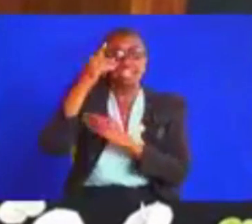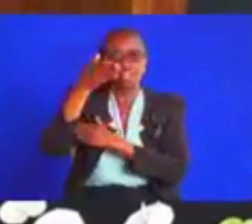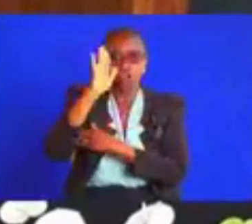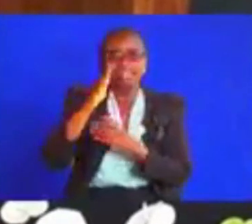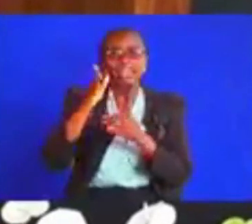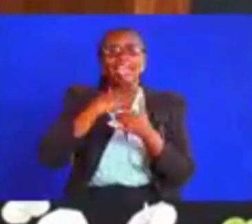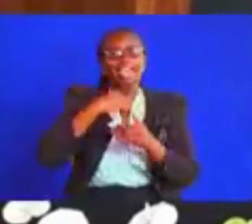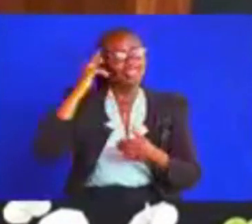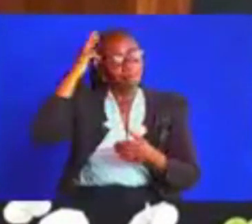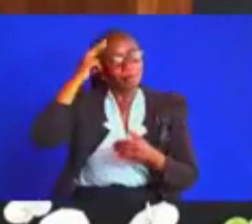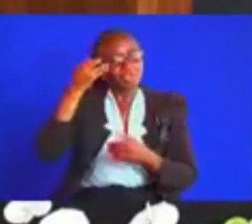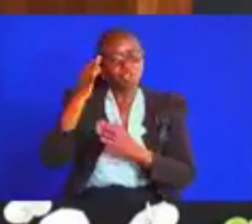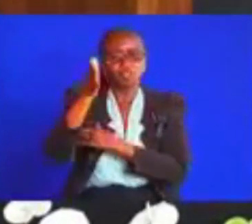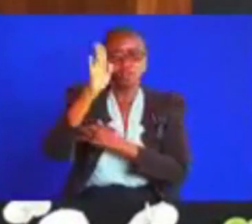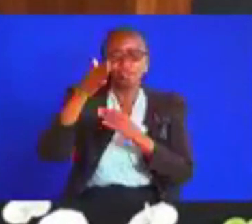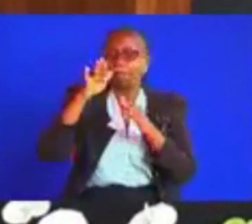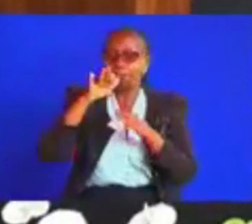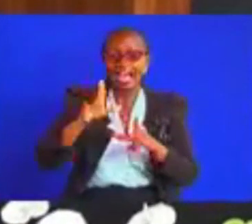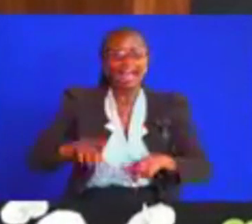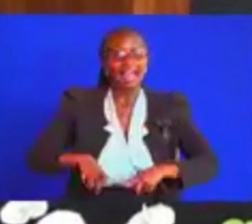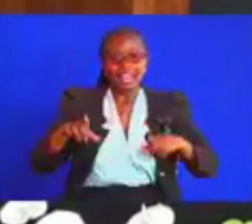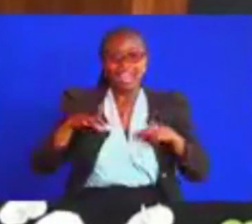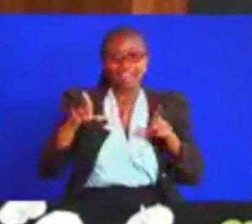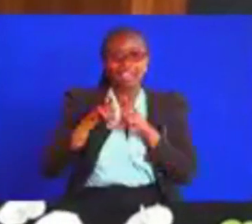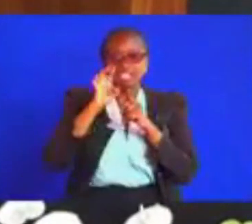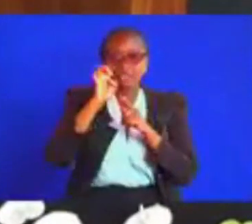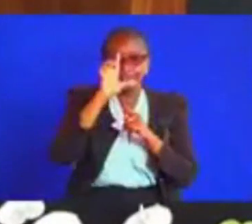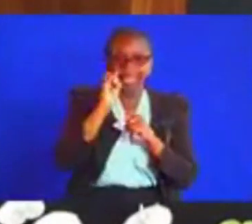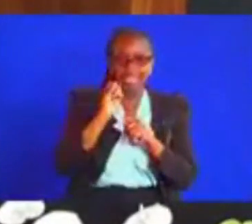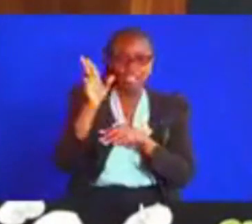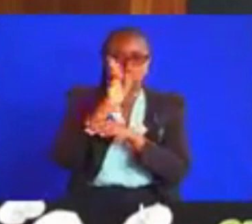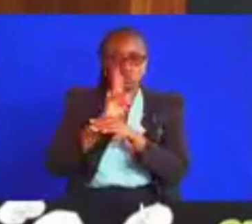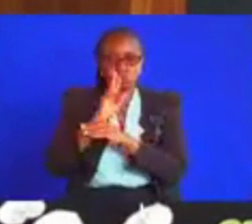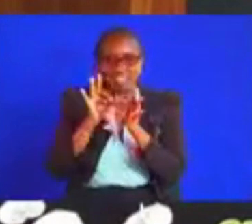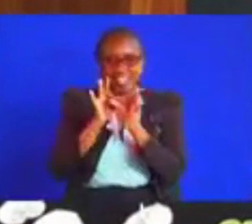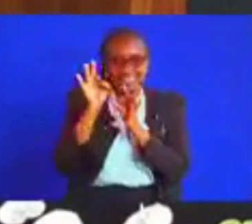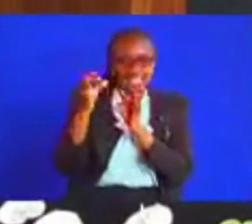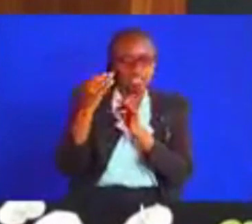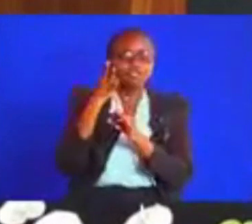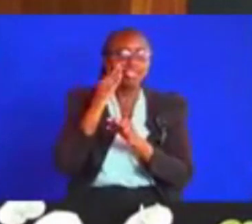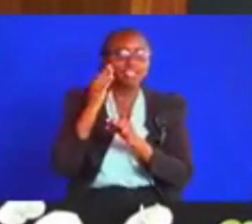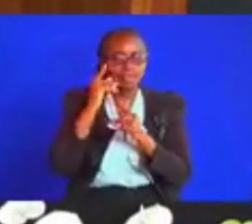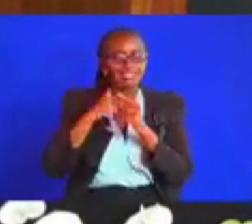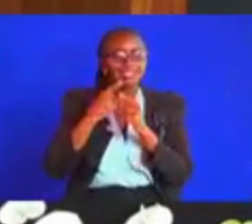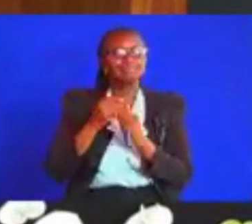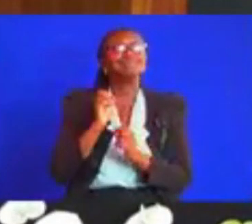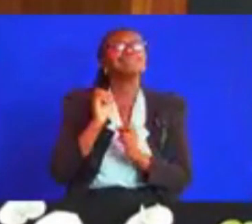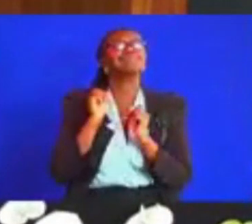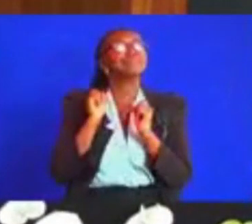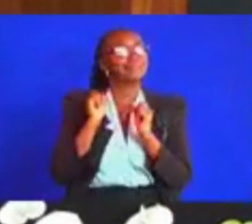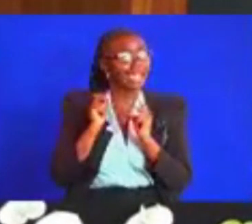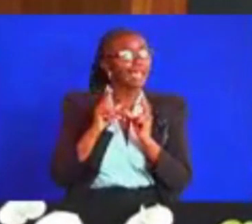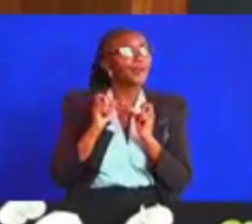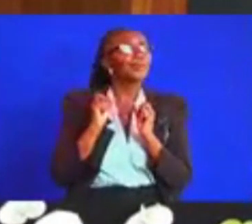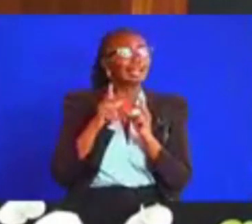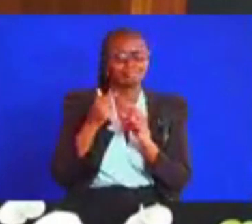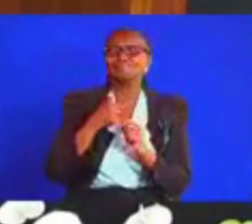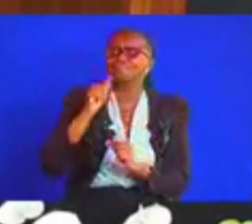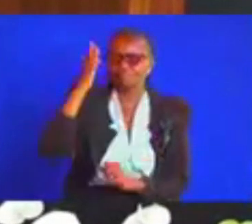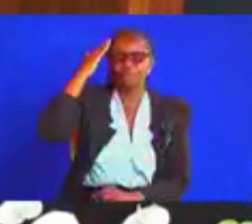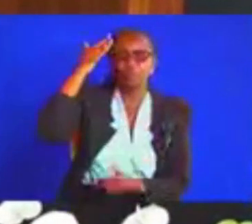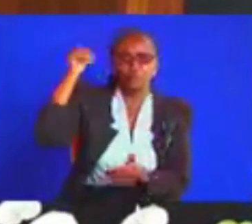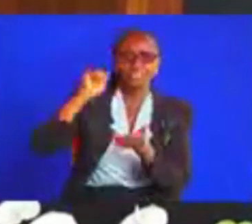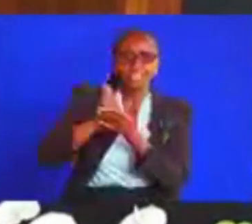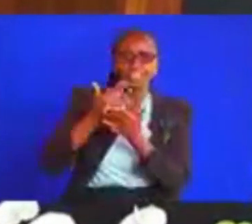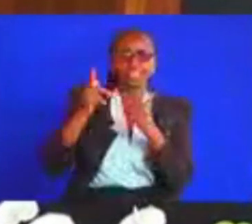the purposes of God for his life. And then Eli used the lens of experience and said, I know that thing. The